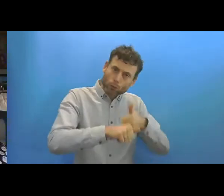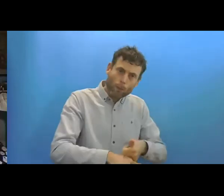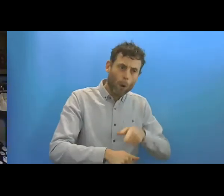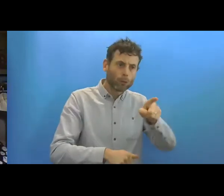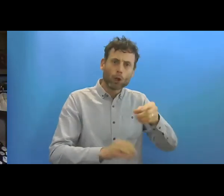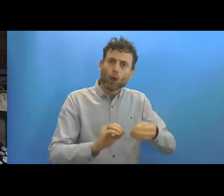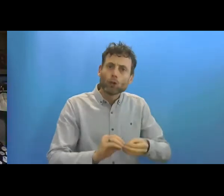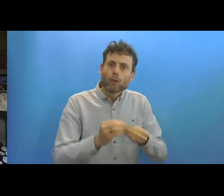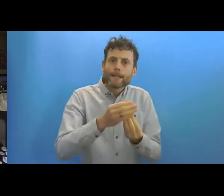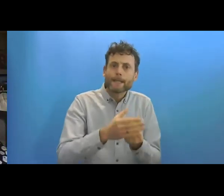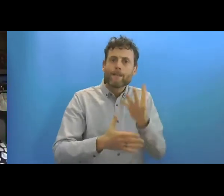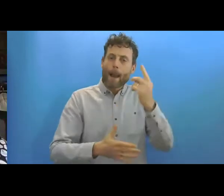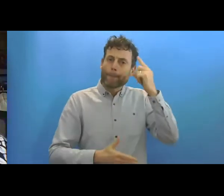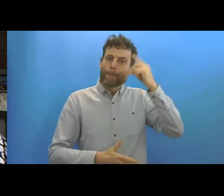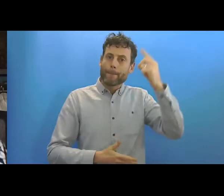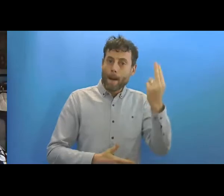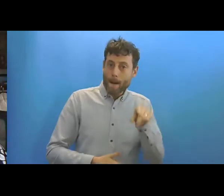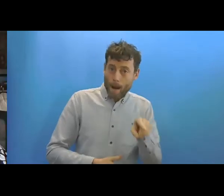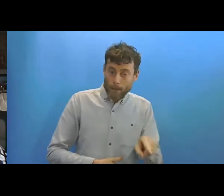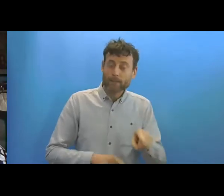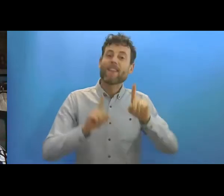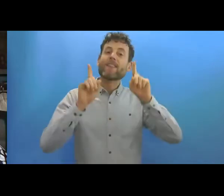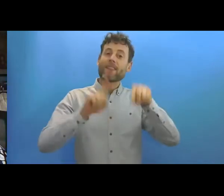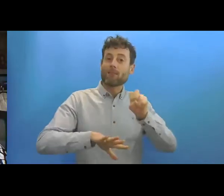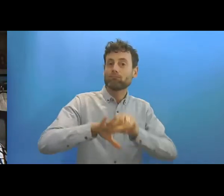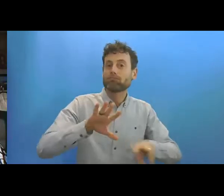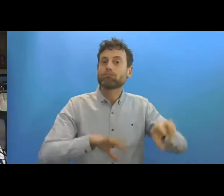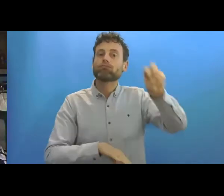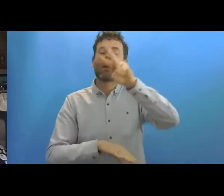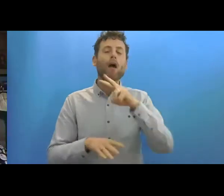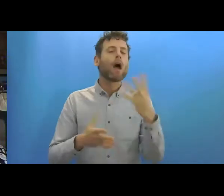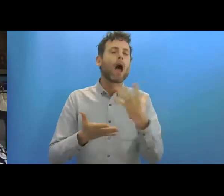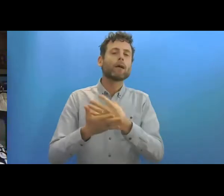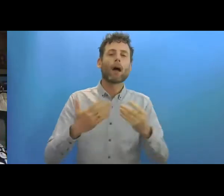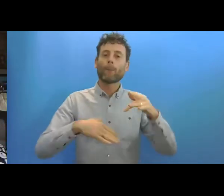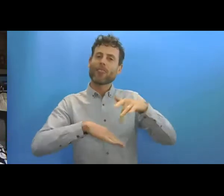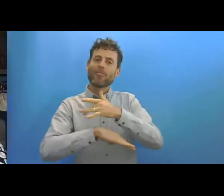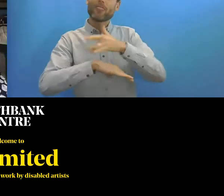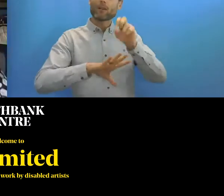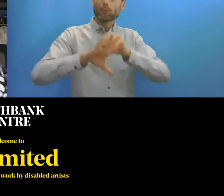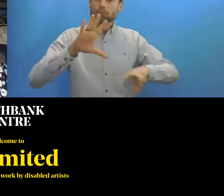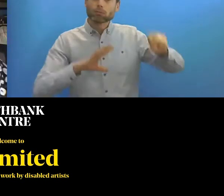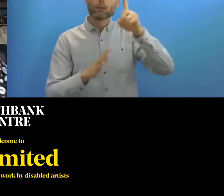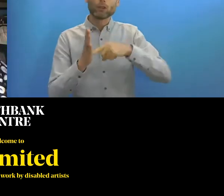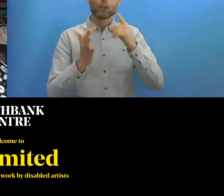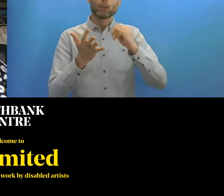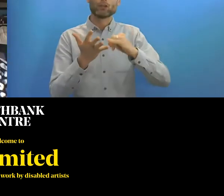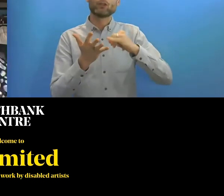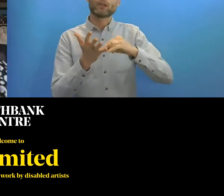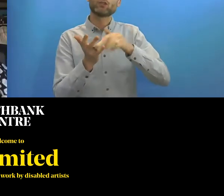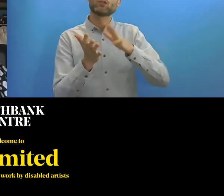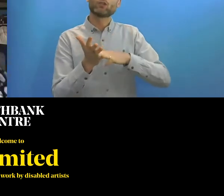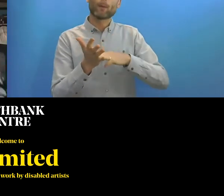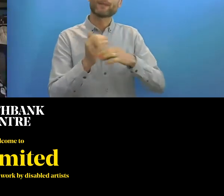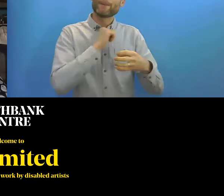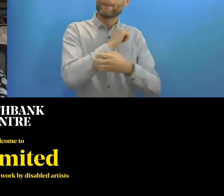share that work. That might be a touring theatre piece like Jess Tom's Backstage in Biscuitland, or a dance work